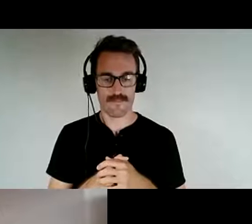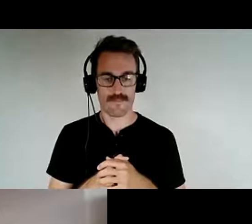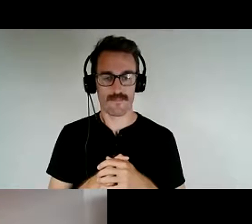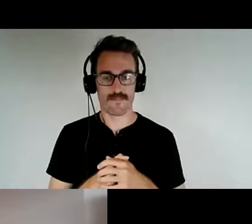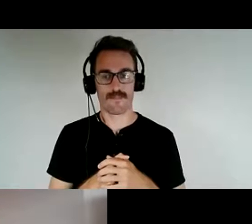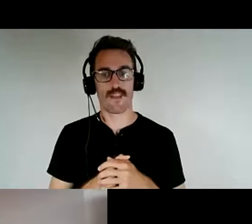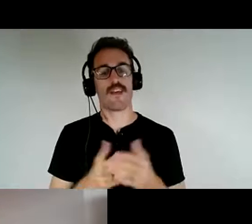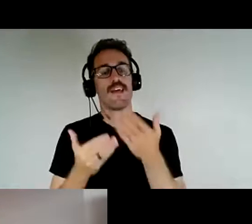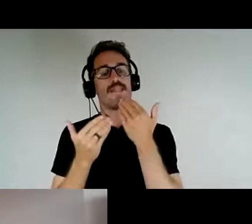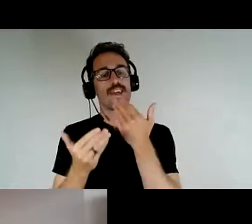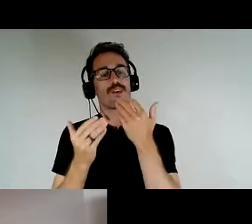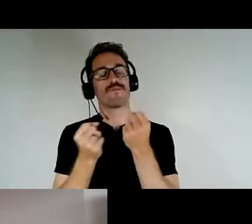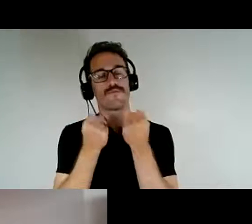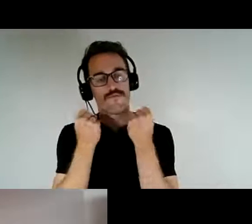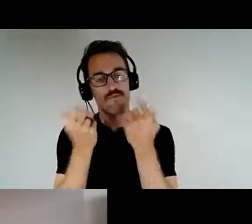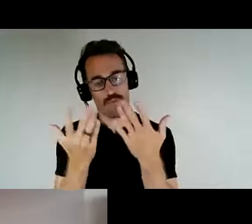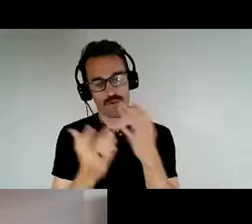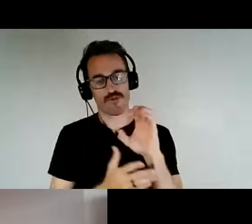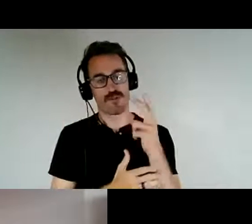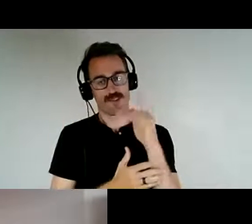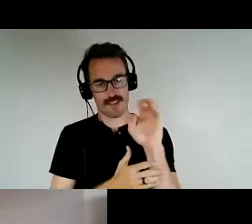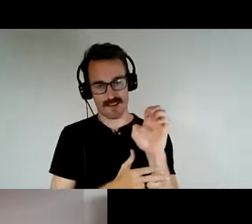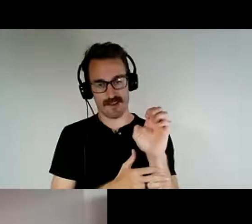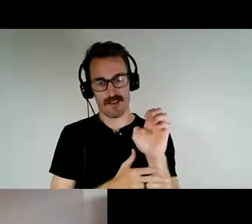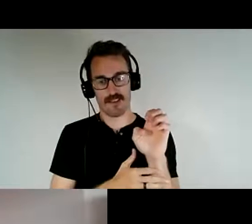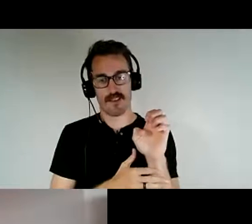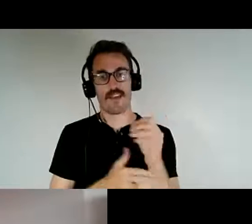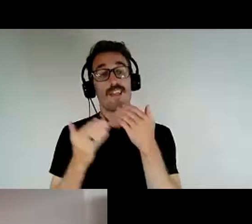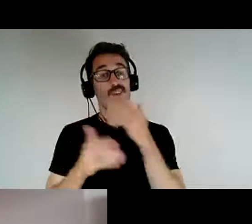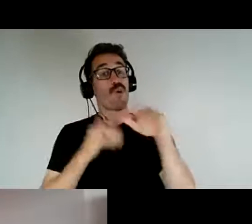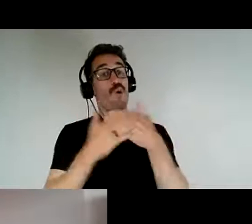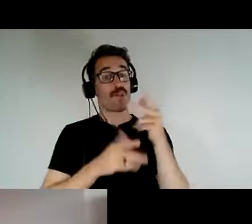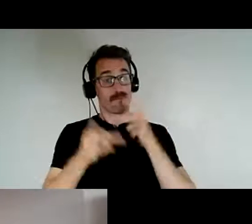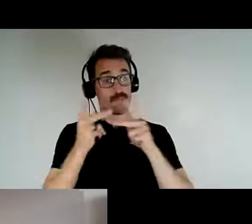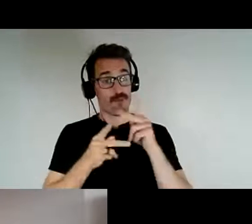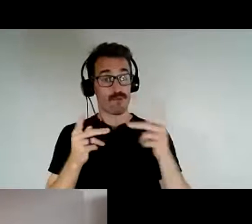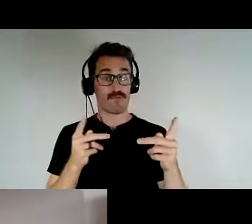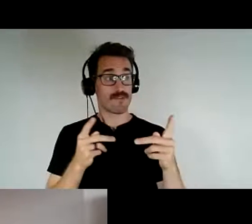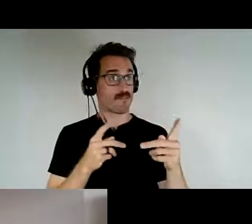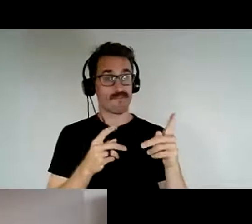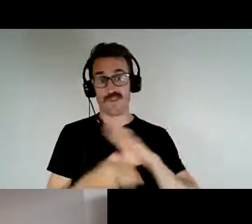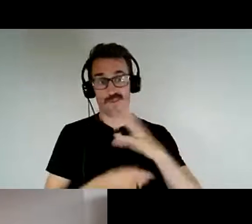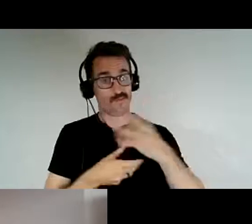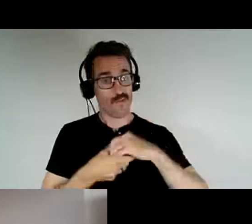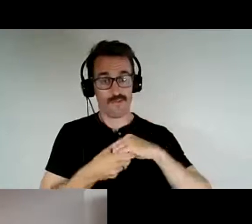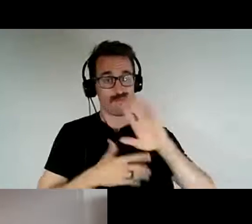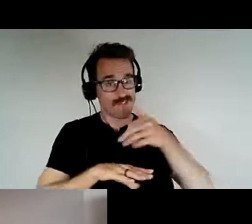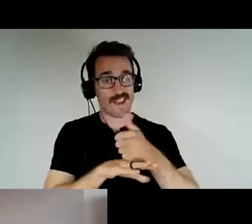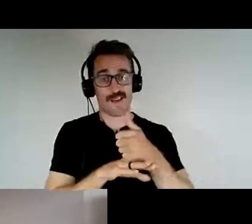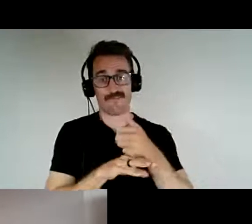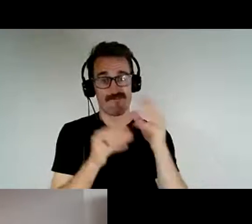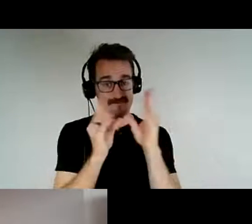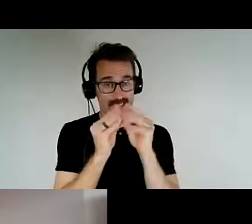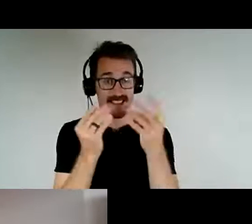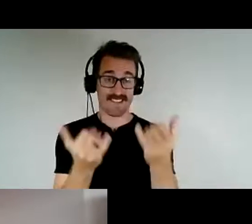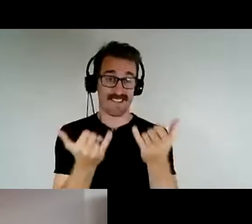Thank you so much, Christine, and thanks to all the people who pull this together. And thank